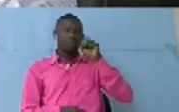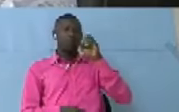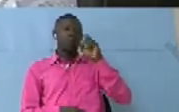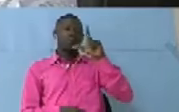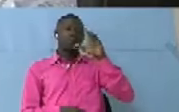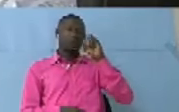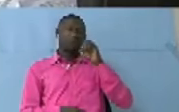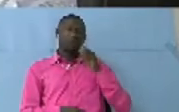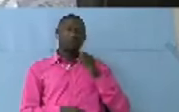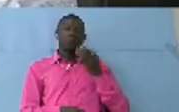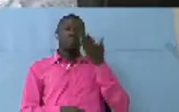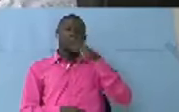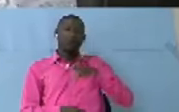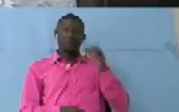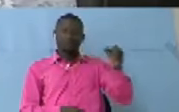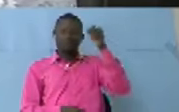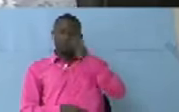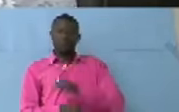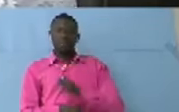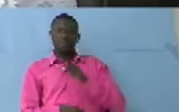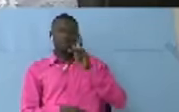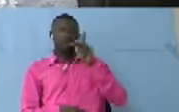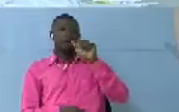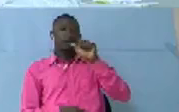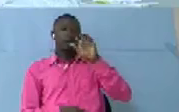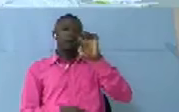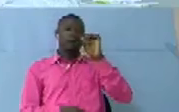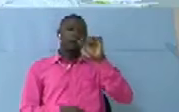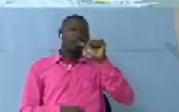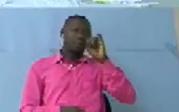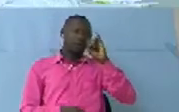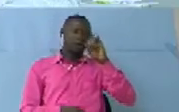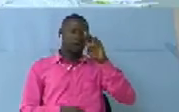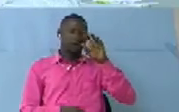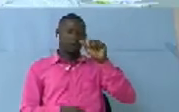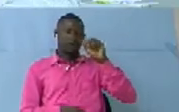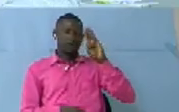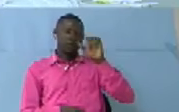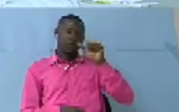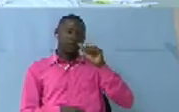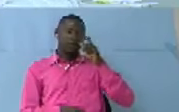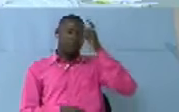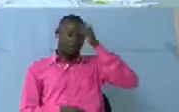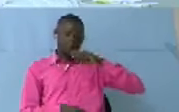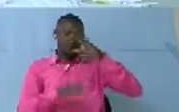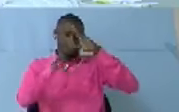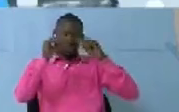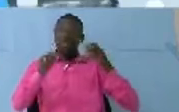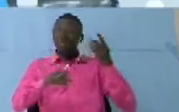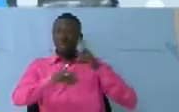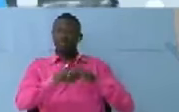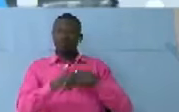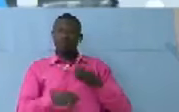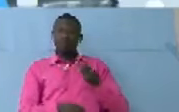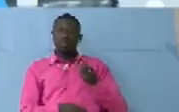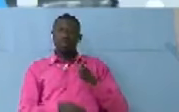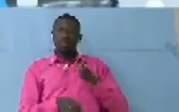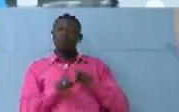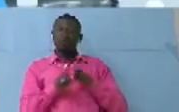brought from the Karaba Station, he was brought to the same place, and at that time he was having some money with him. Abatararin